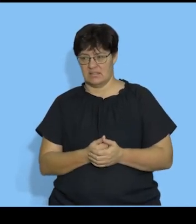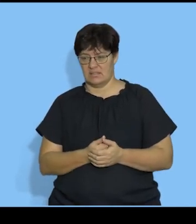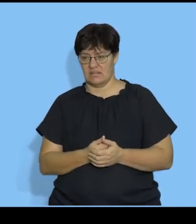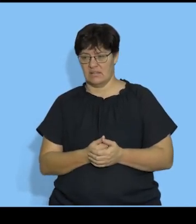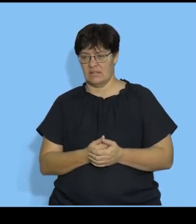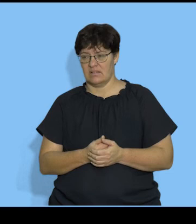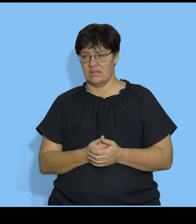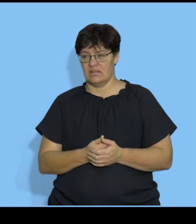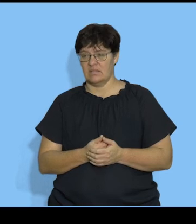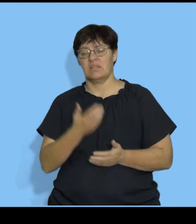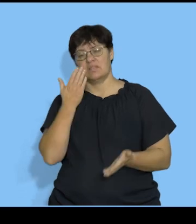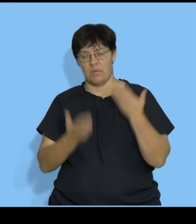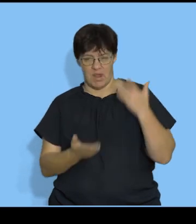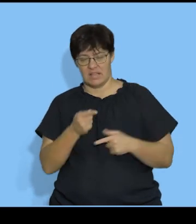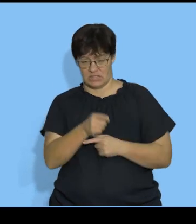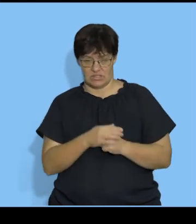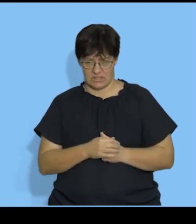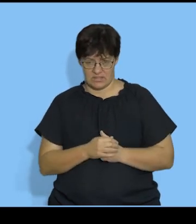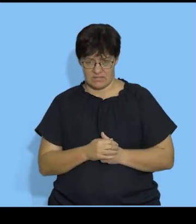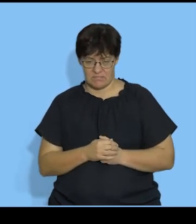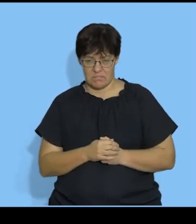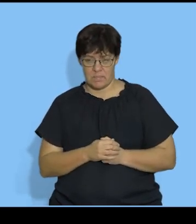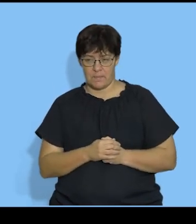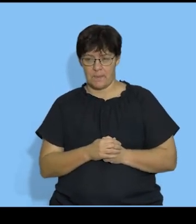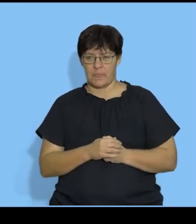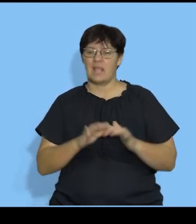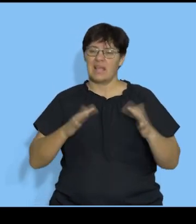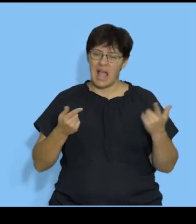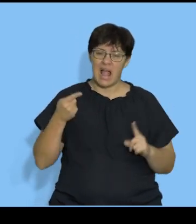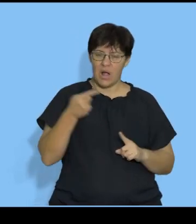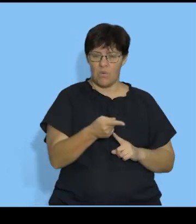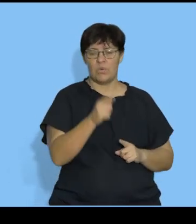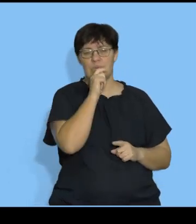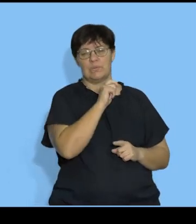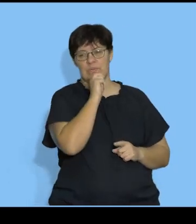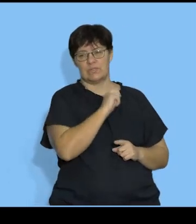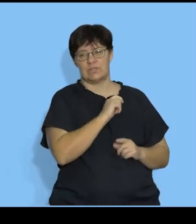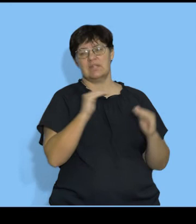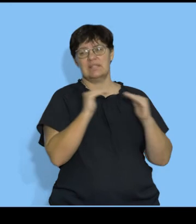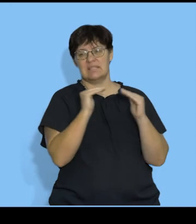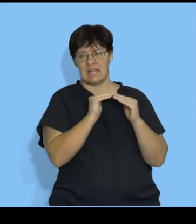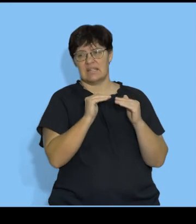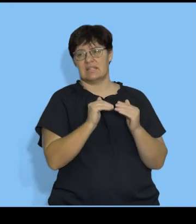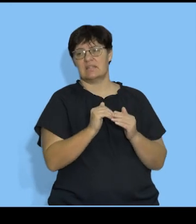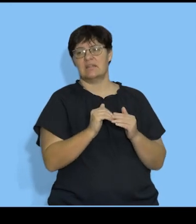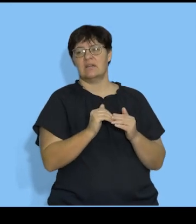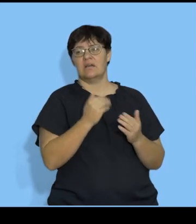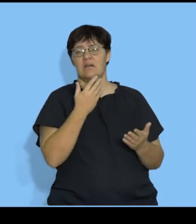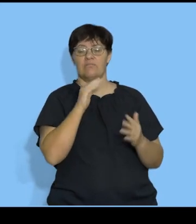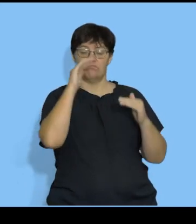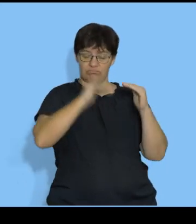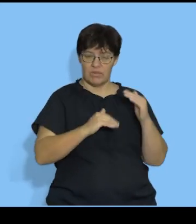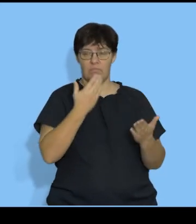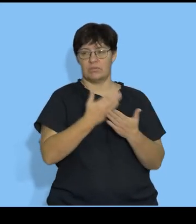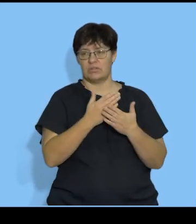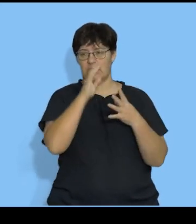our balanced equation of reaction. So this is how we actually use our standard reduction potential tables. So